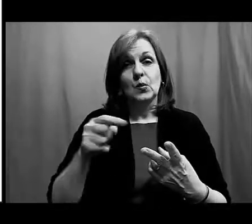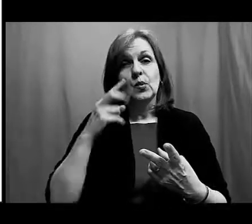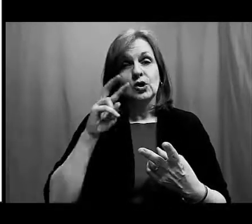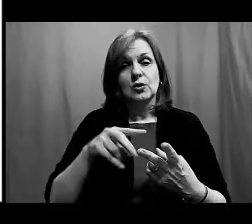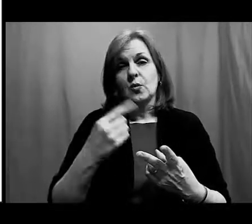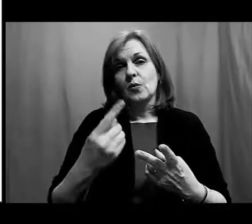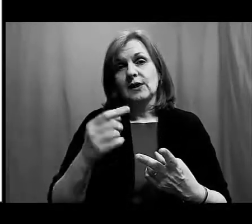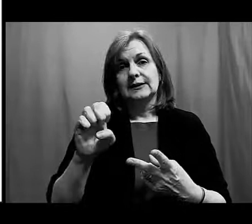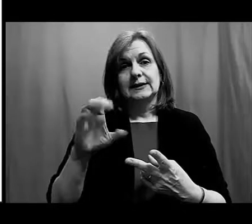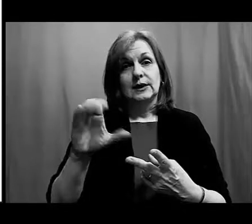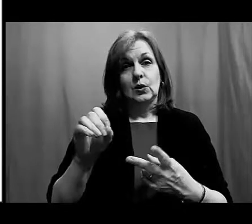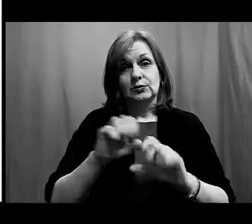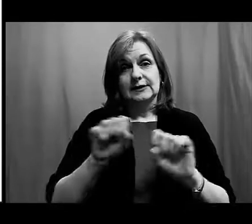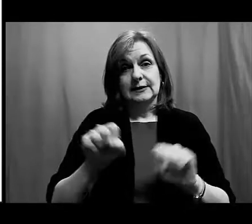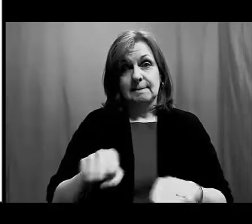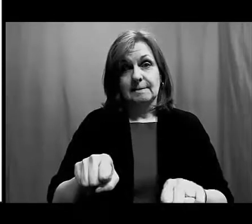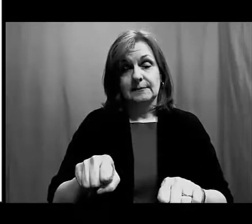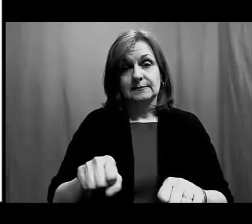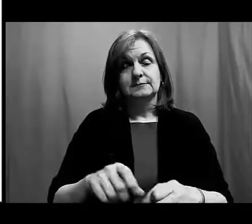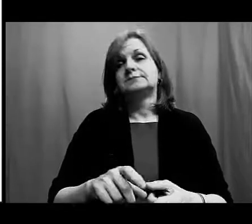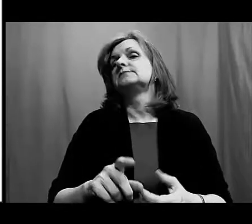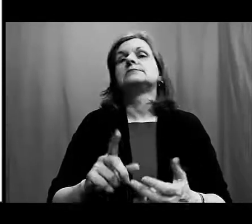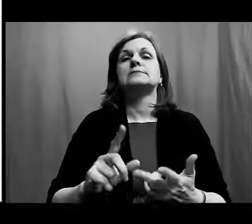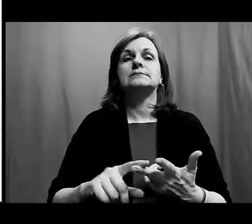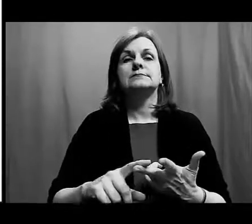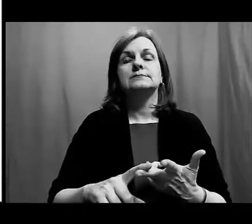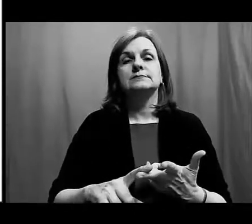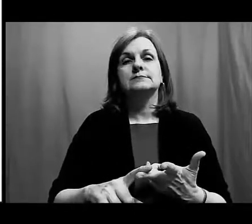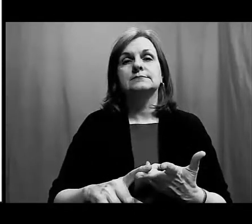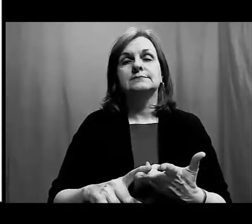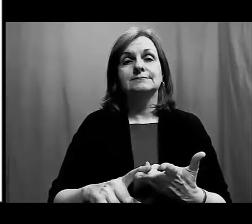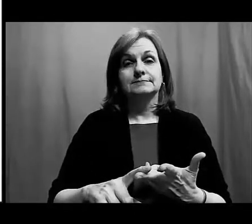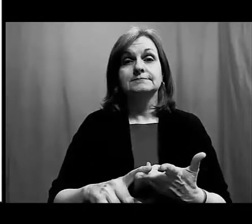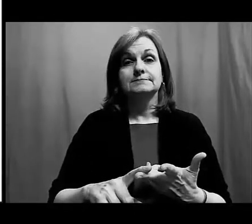We can look at a single ecosystem,